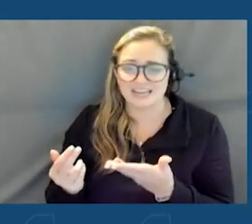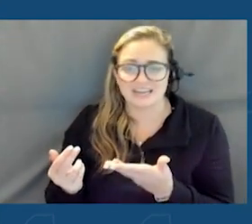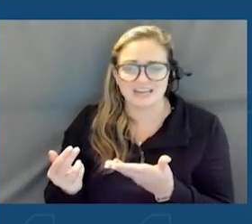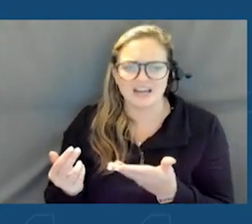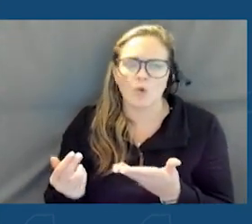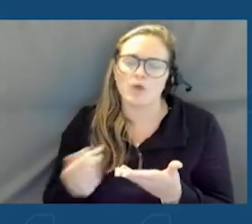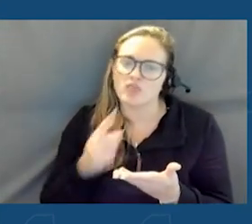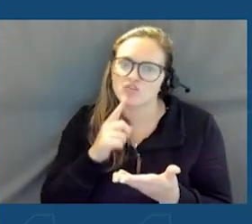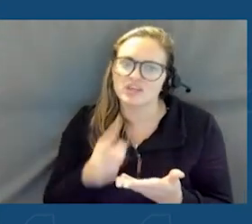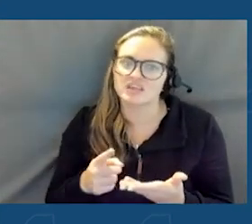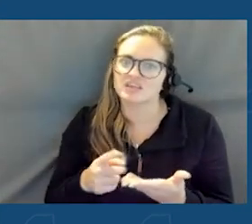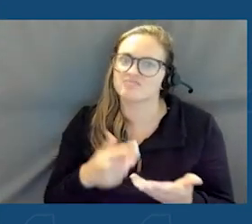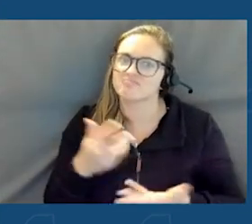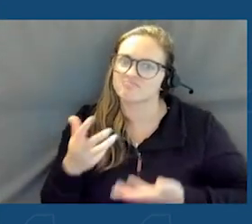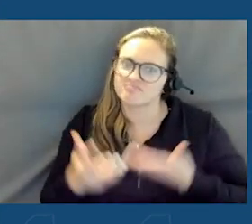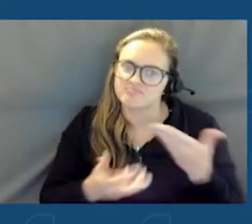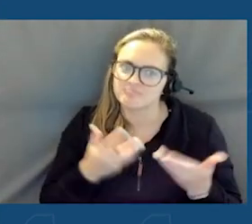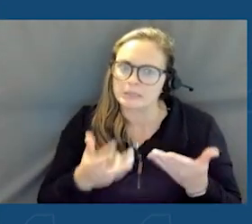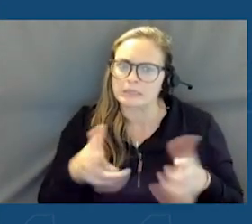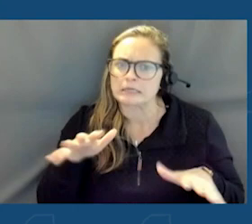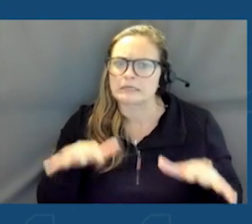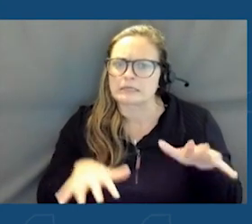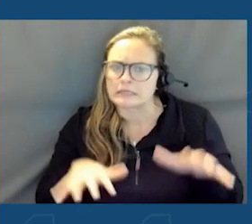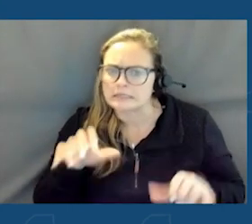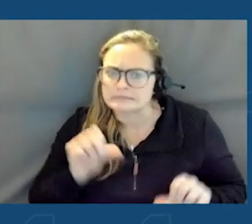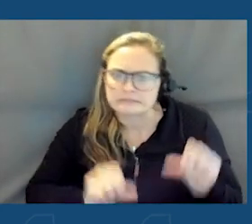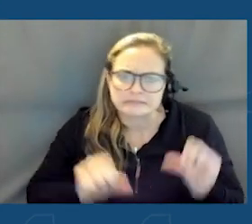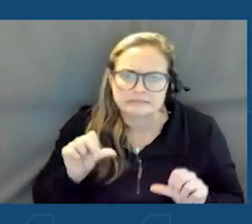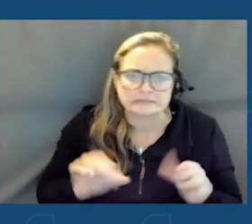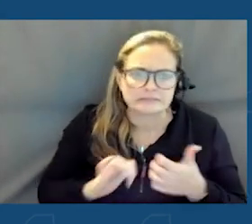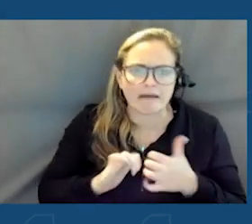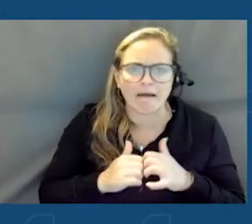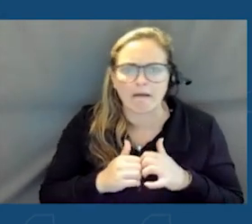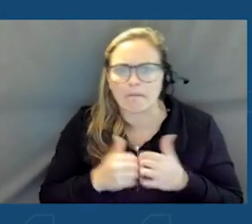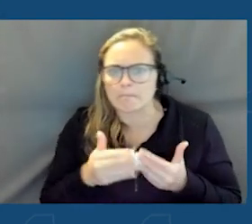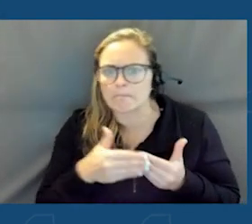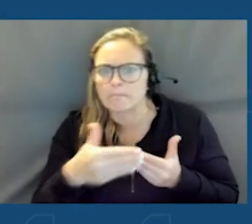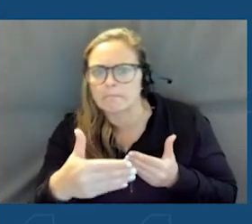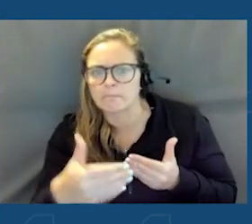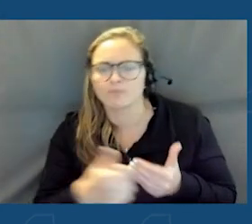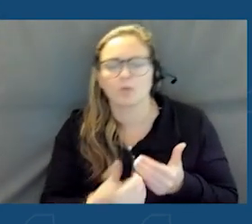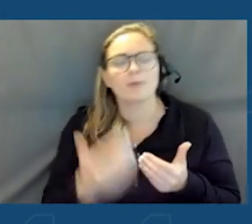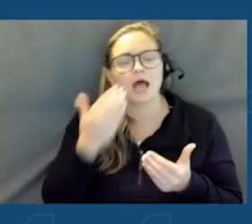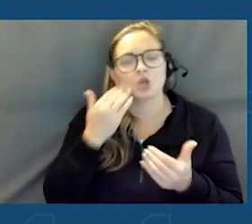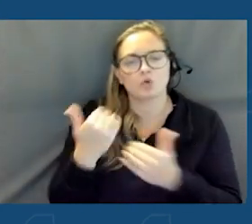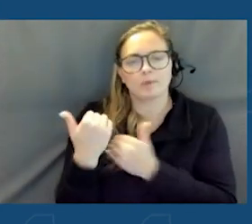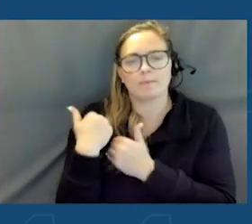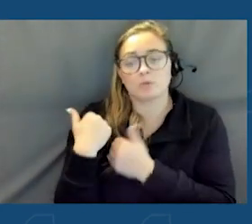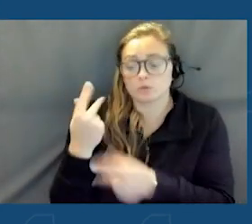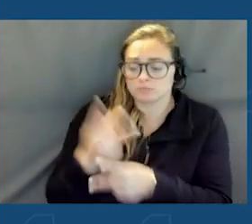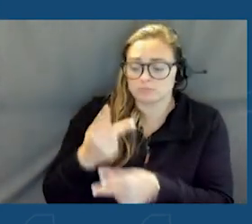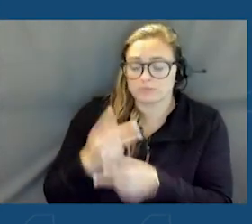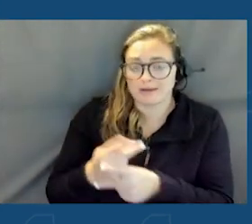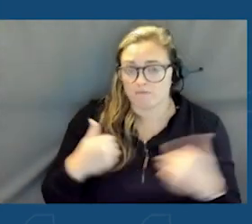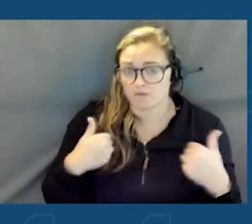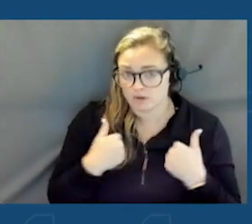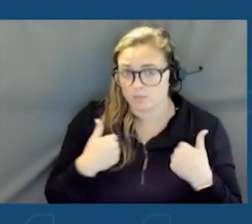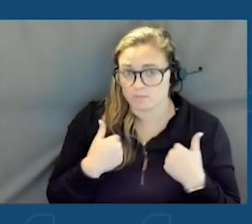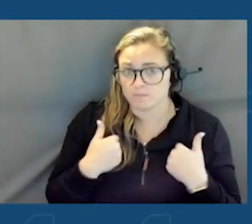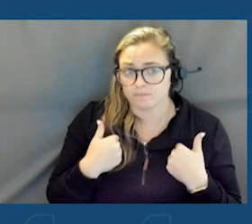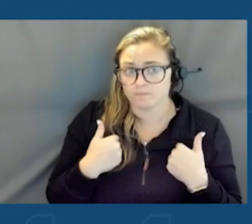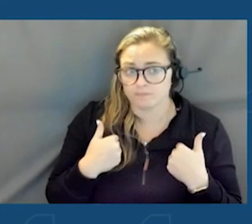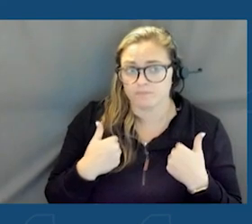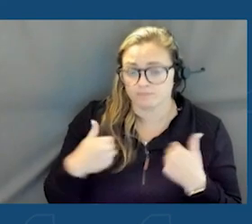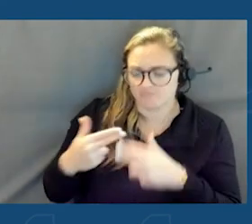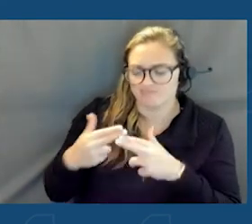not quite sure how a teenager's going to turn out. But I knew that the responsibility of caring for an animal, named Max,